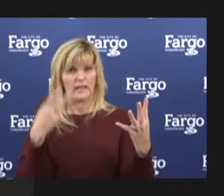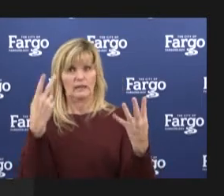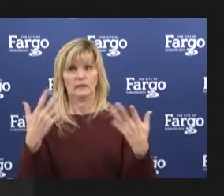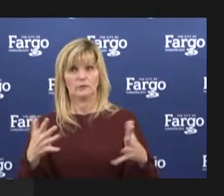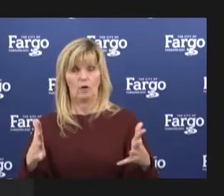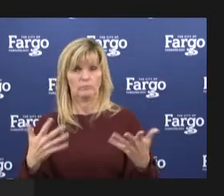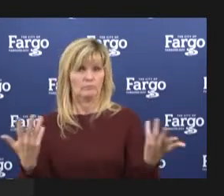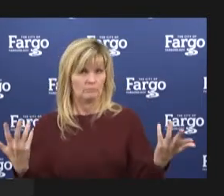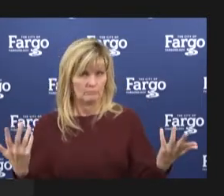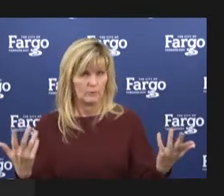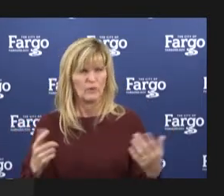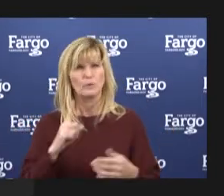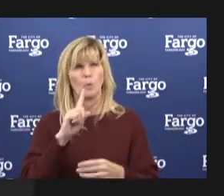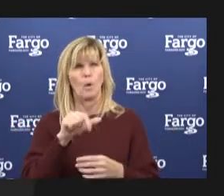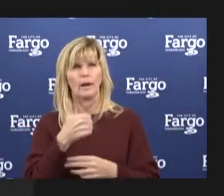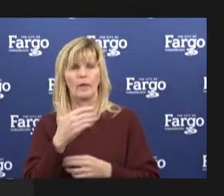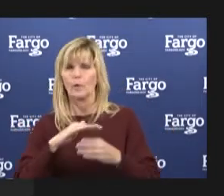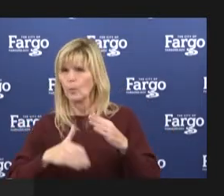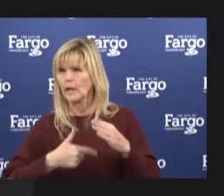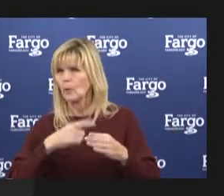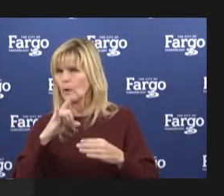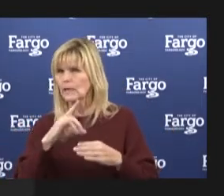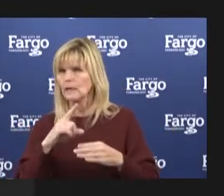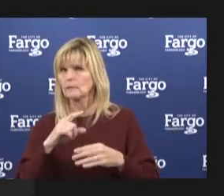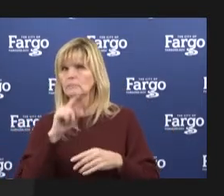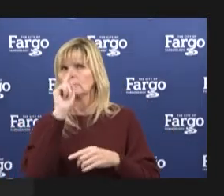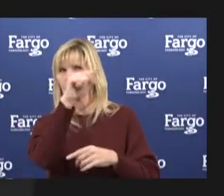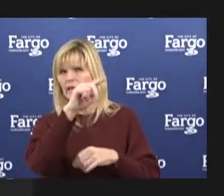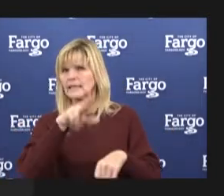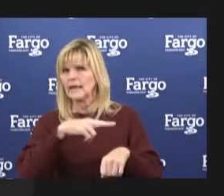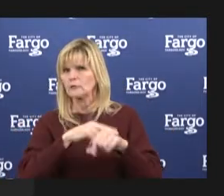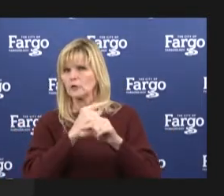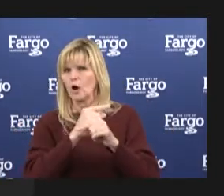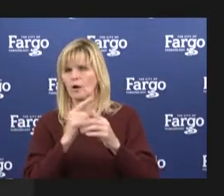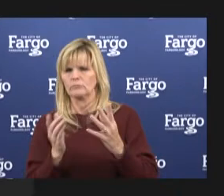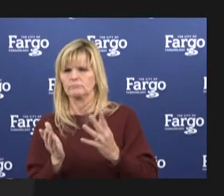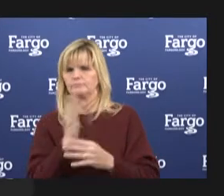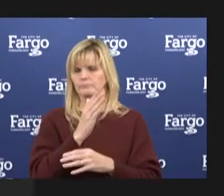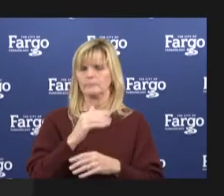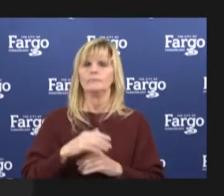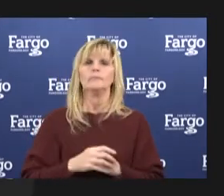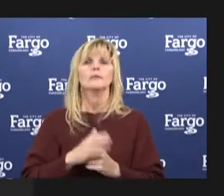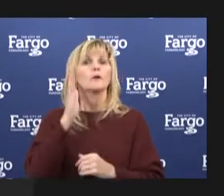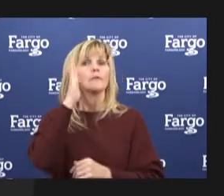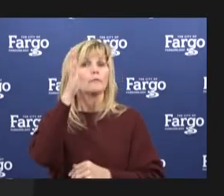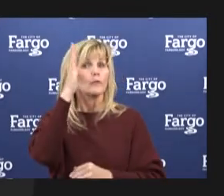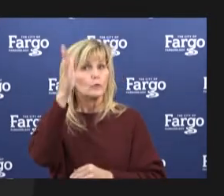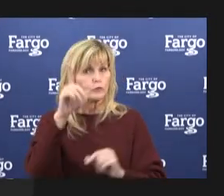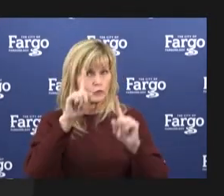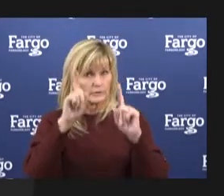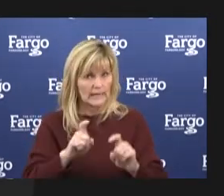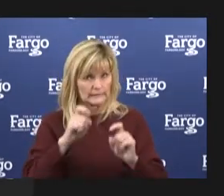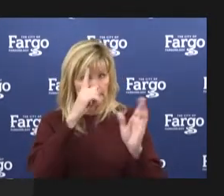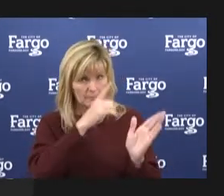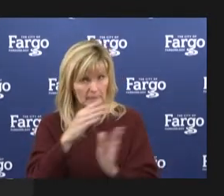Memorial Day weekend at the National Guard Armory as well. Their future testing plans in